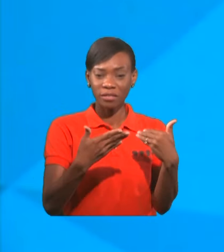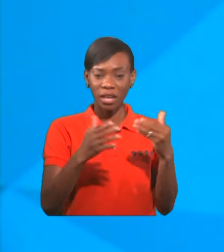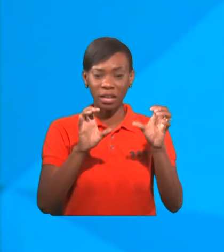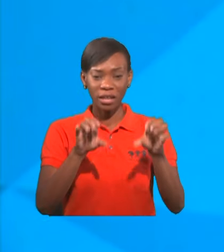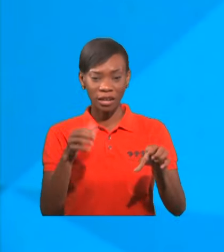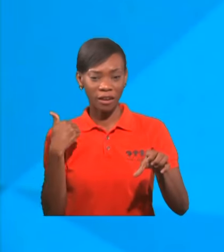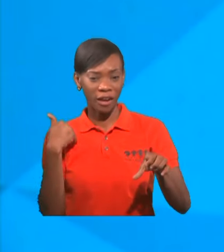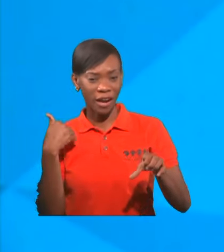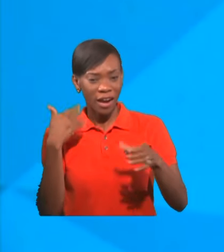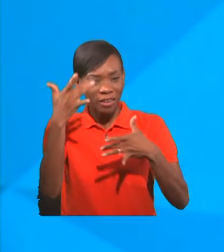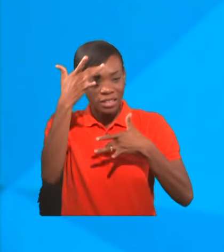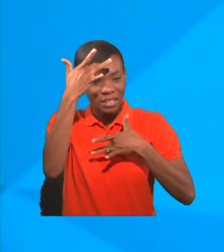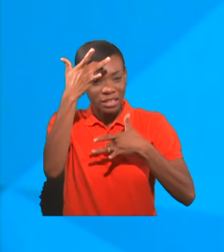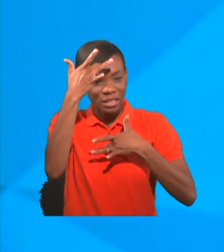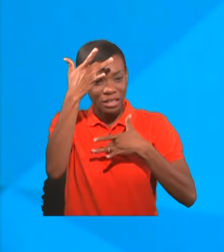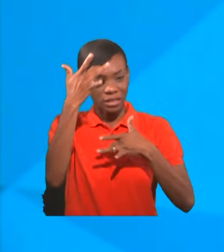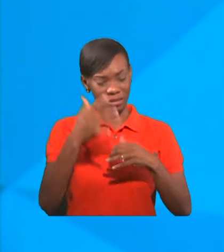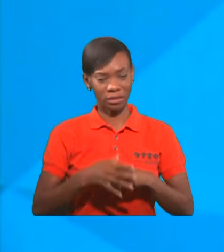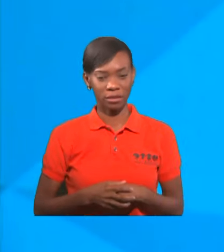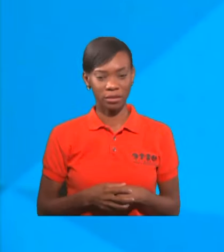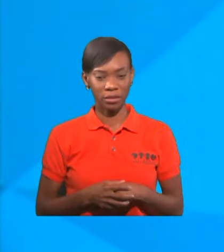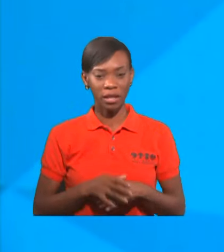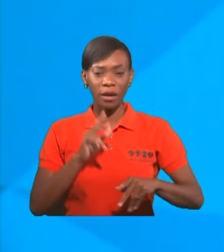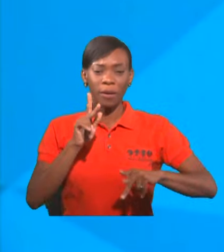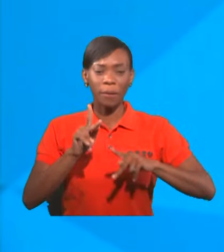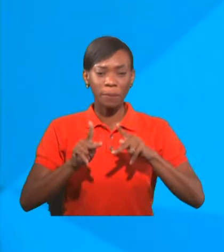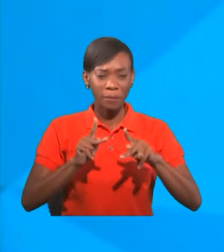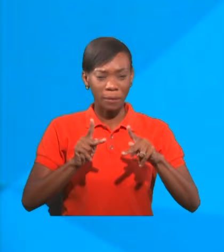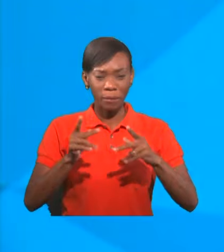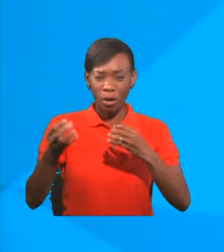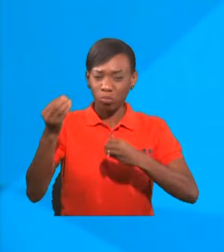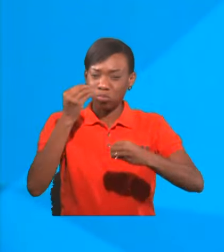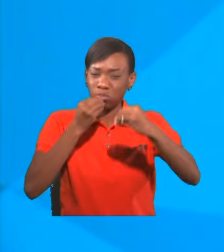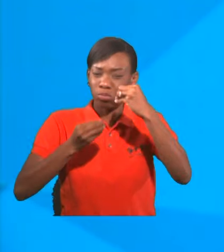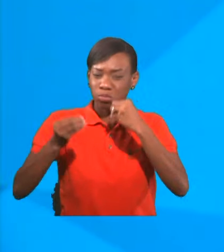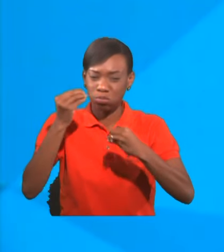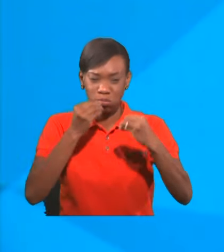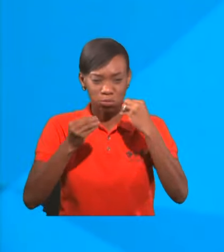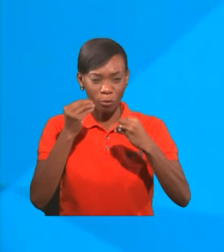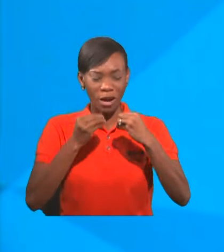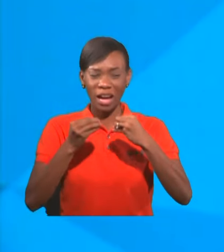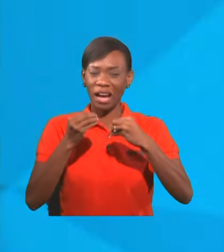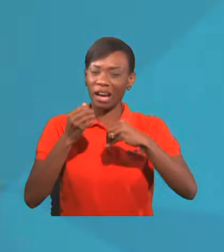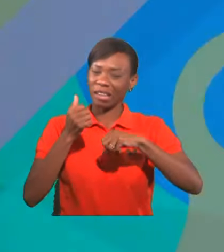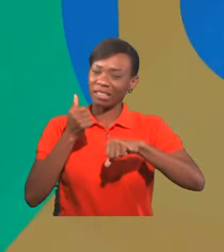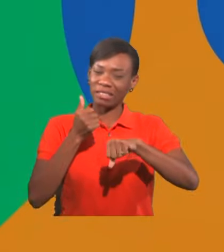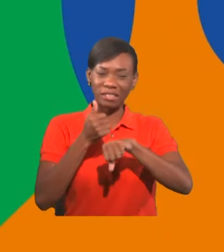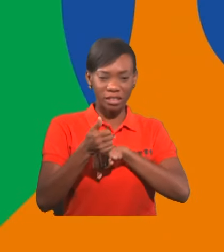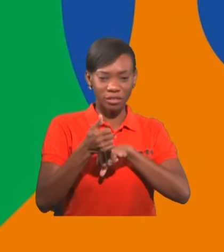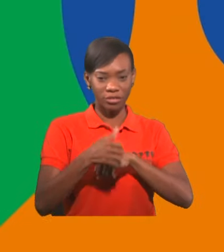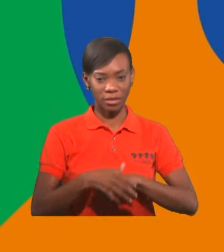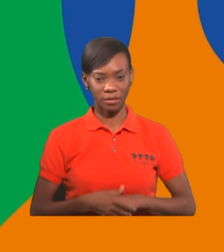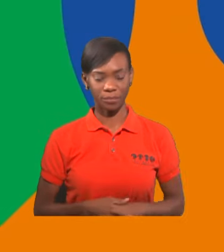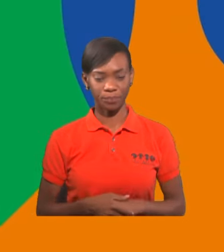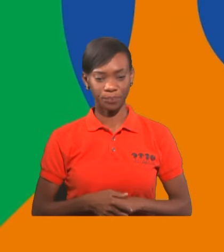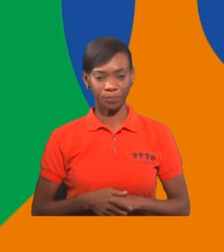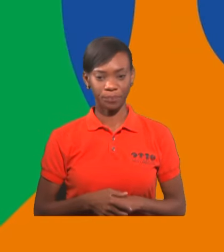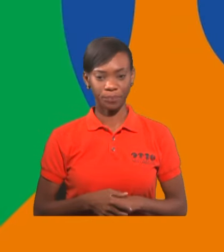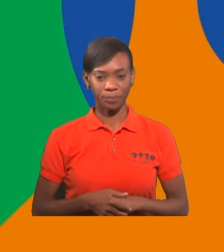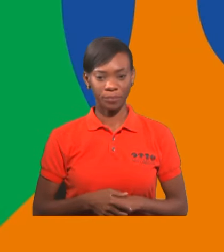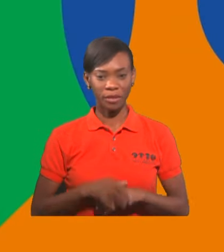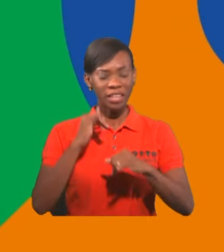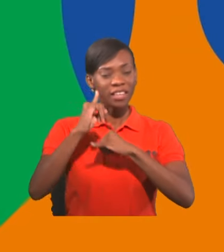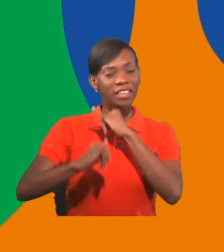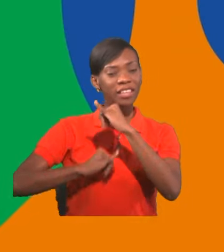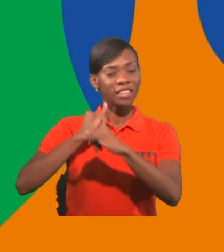world. Overconsumption is killing us. Humanity needs an intervention. This is where International Day